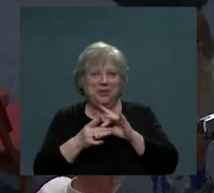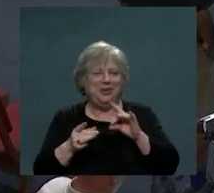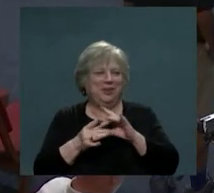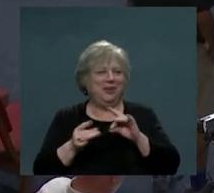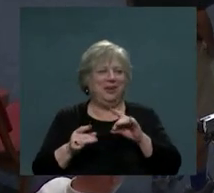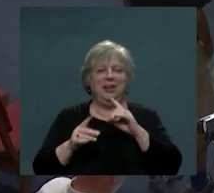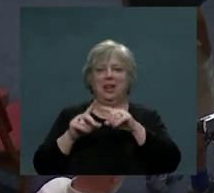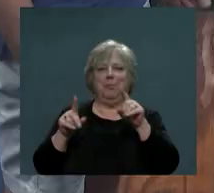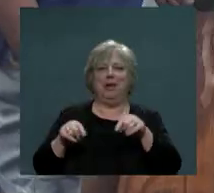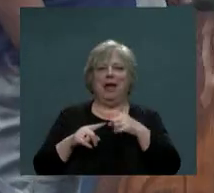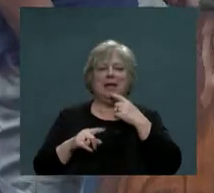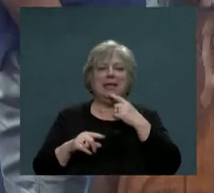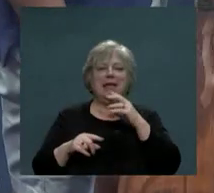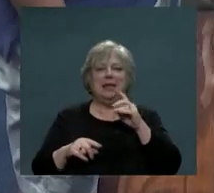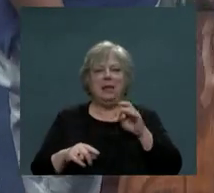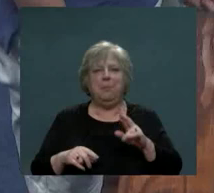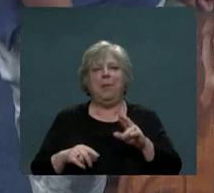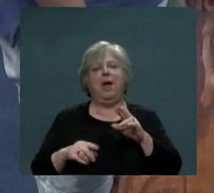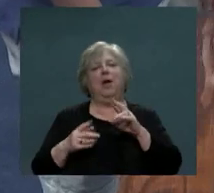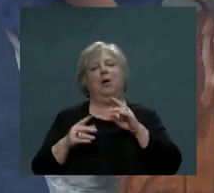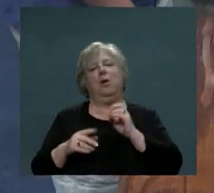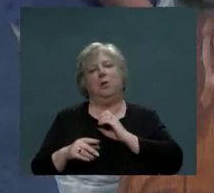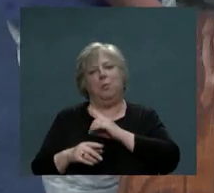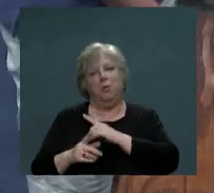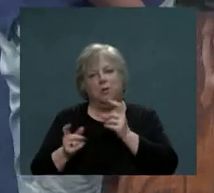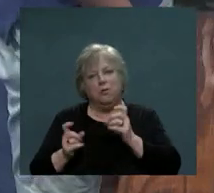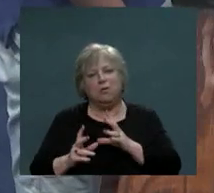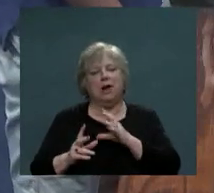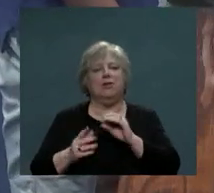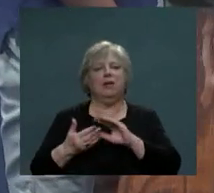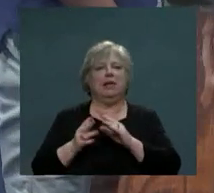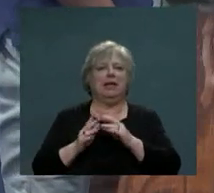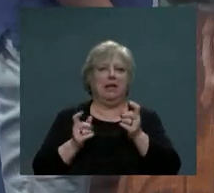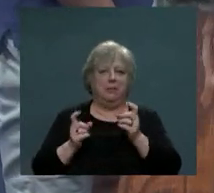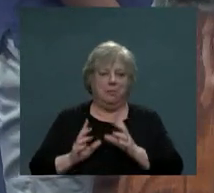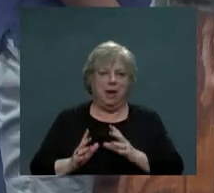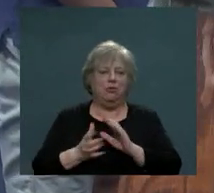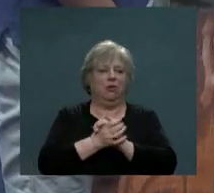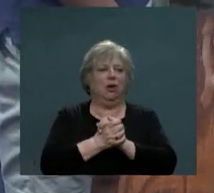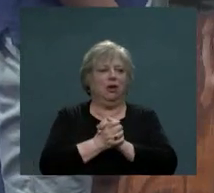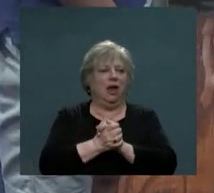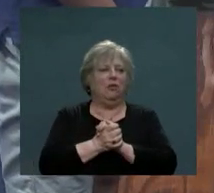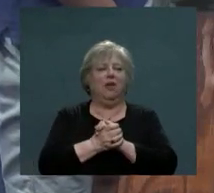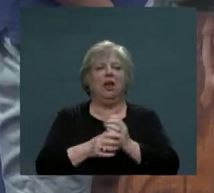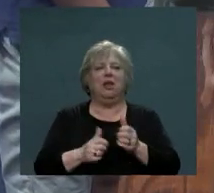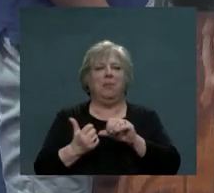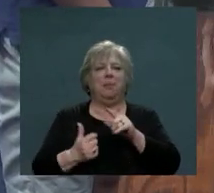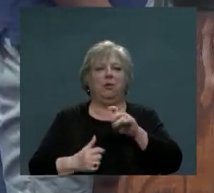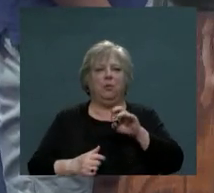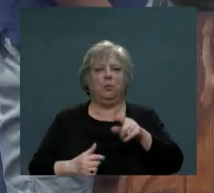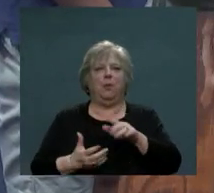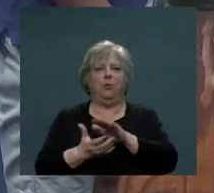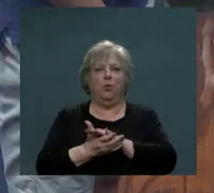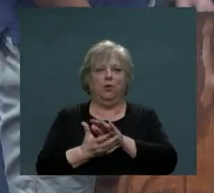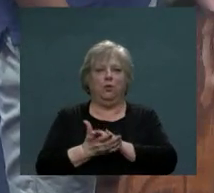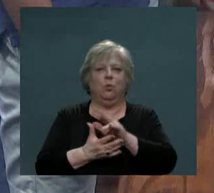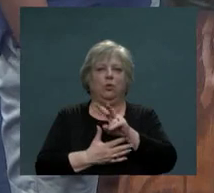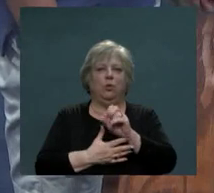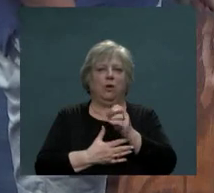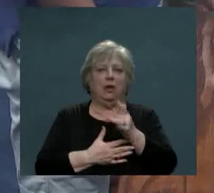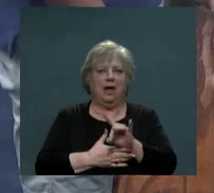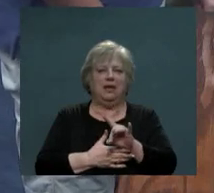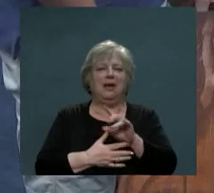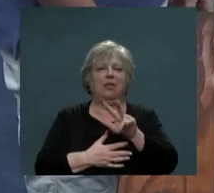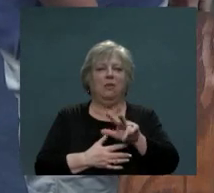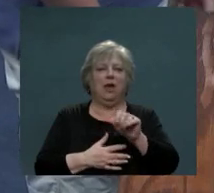so the plaque says, Mayor Mark Stodola, the City Board of Directors and City Manager Bruce T. Moore congratulates the Baptist Preparatory School